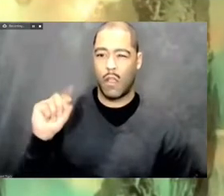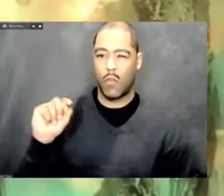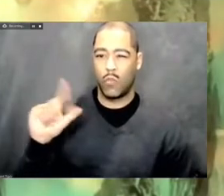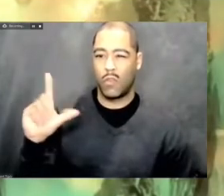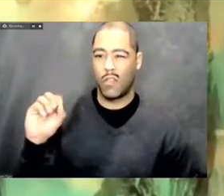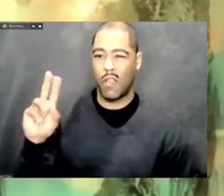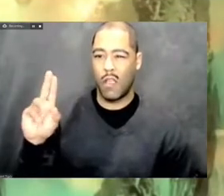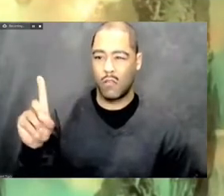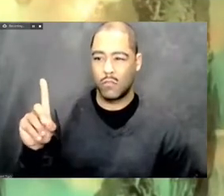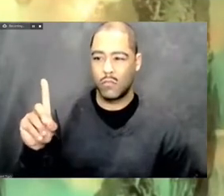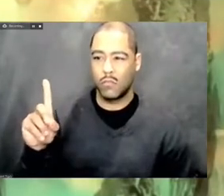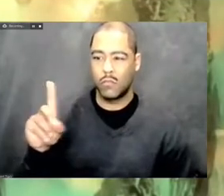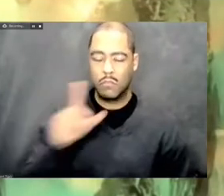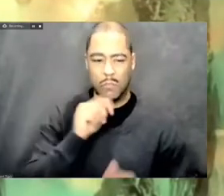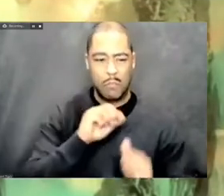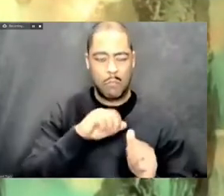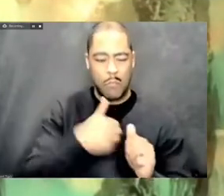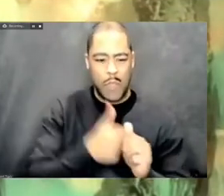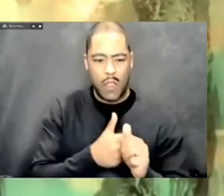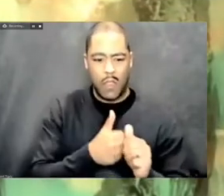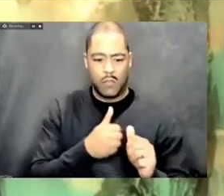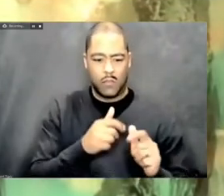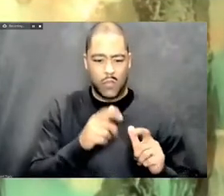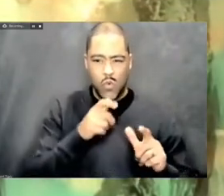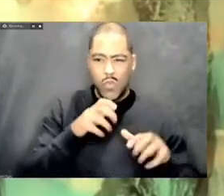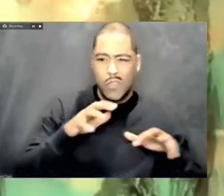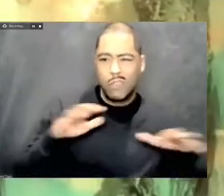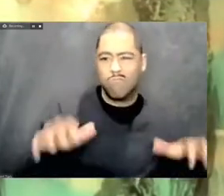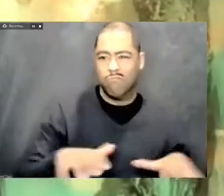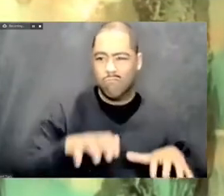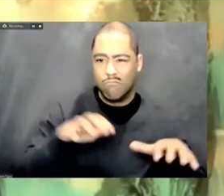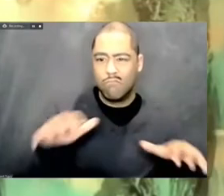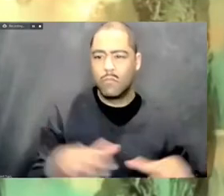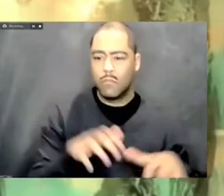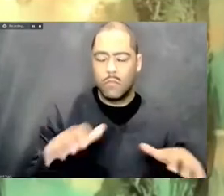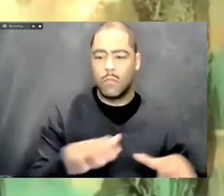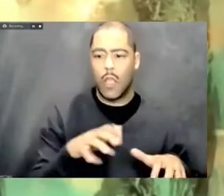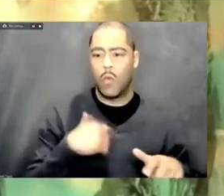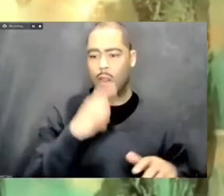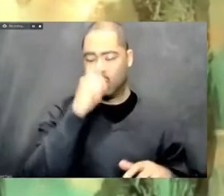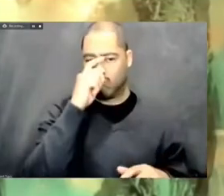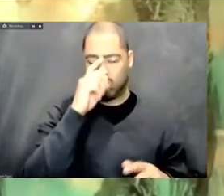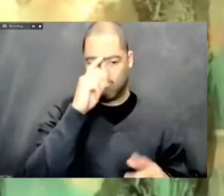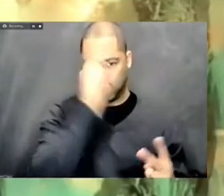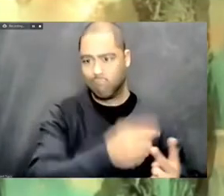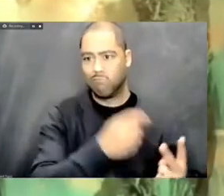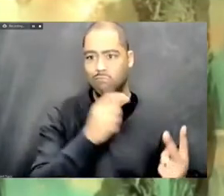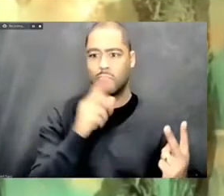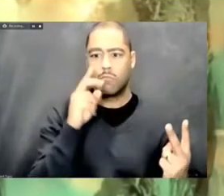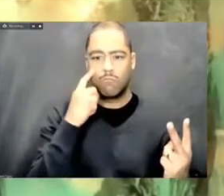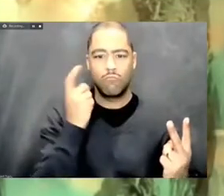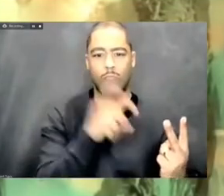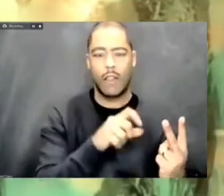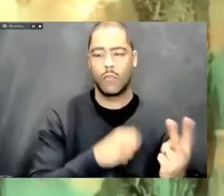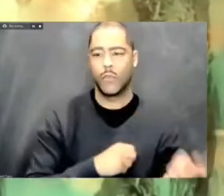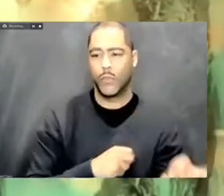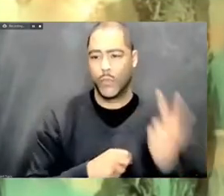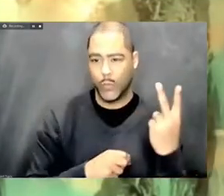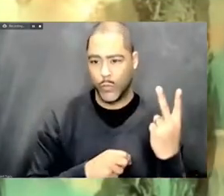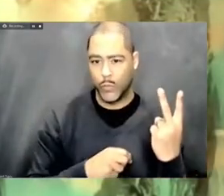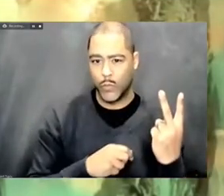share the backgrounds of two amazing arts and culture commissioners that have participated in our Contra Costa County